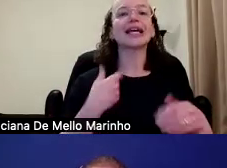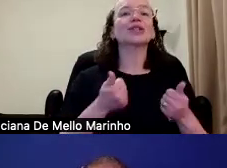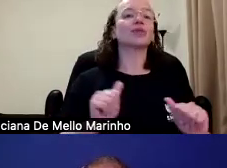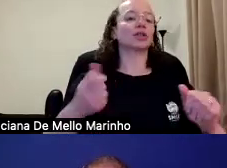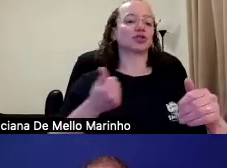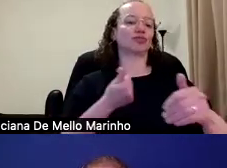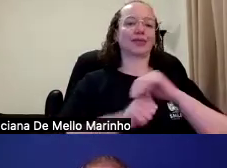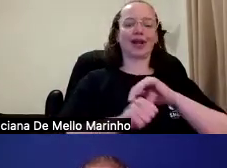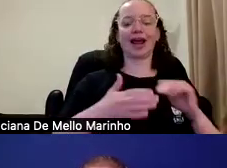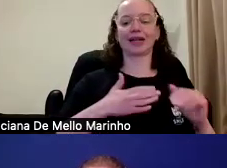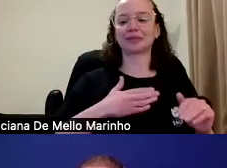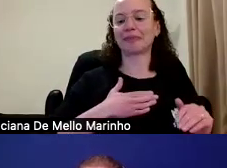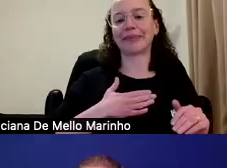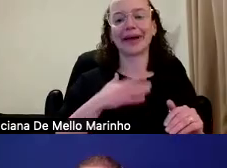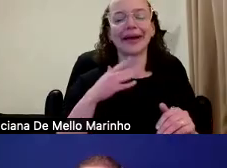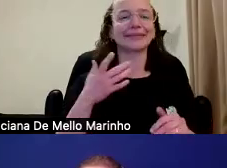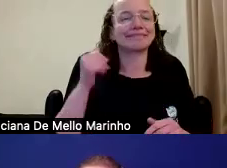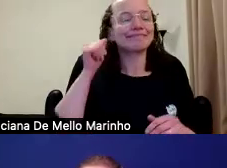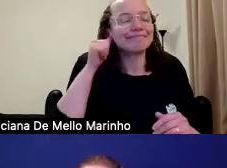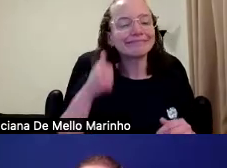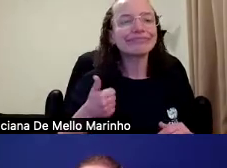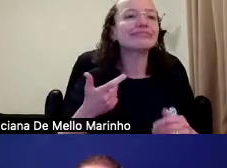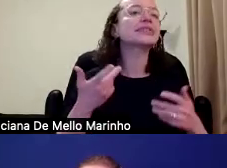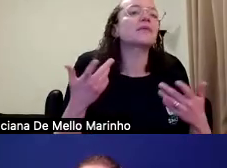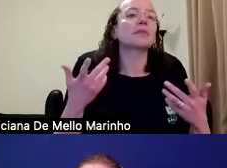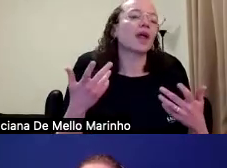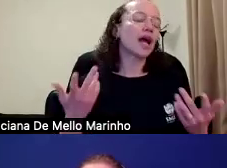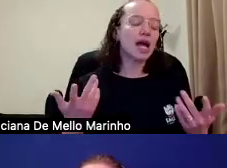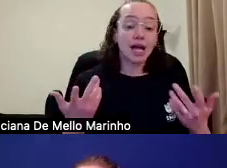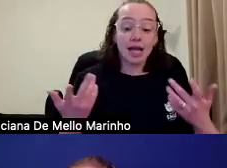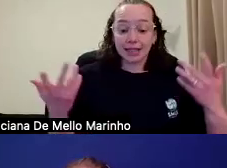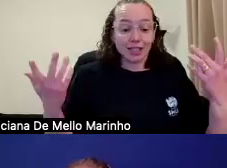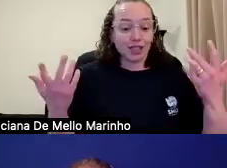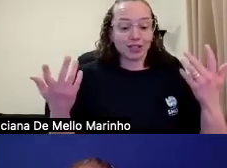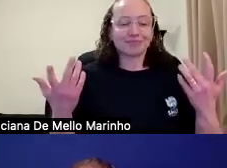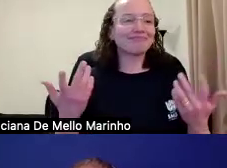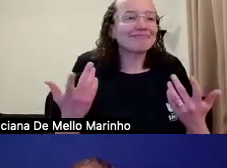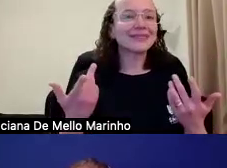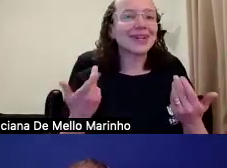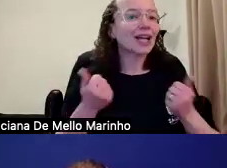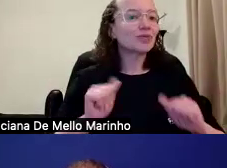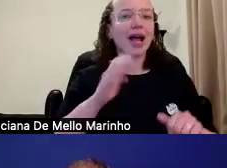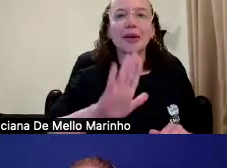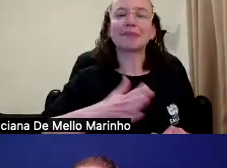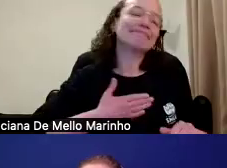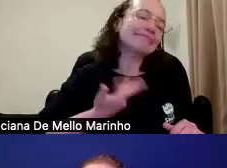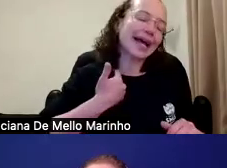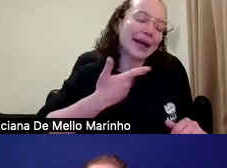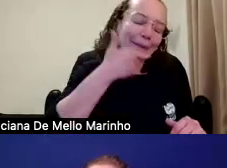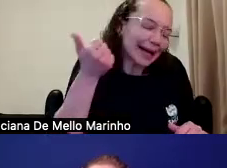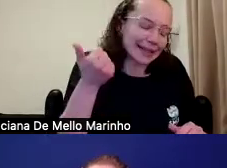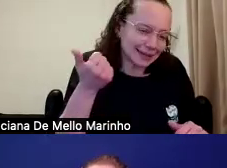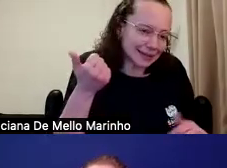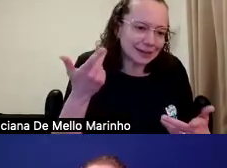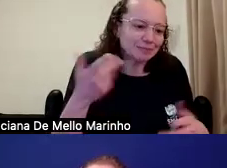in mainstream schools and tried to essentially hide my hearing loss or my deafness.